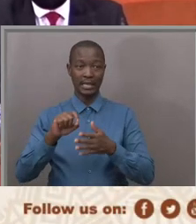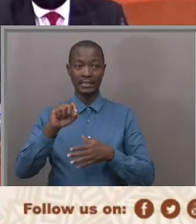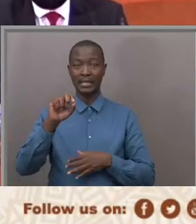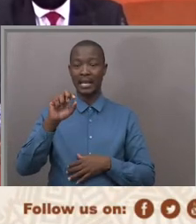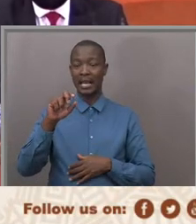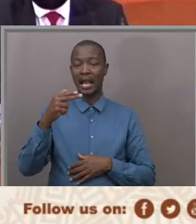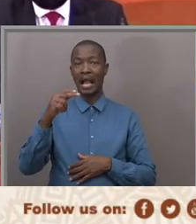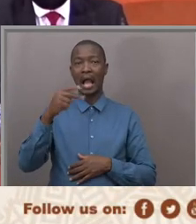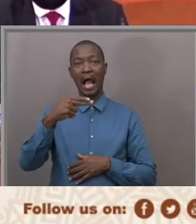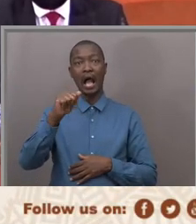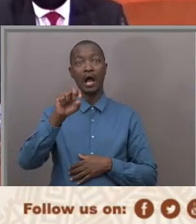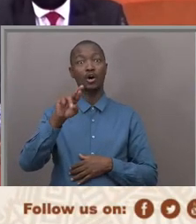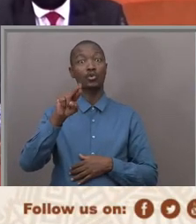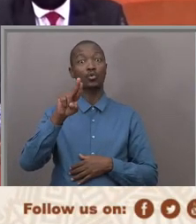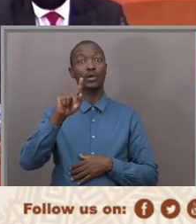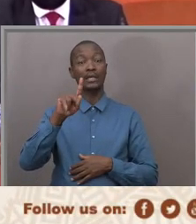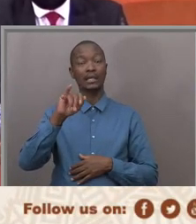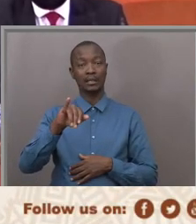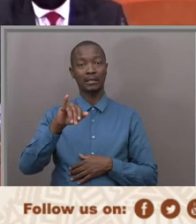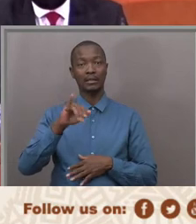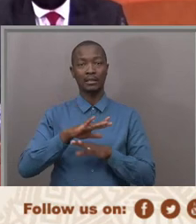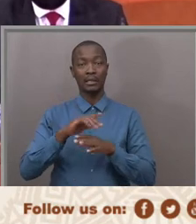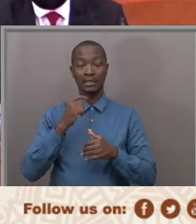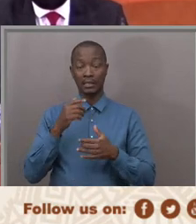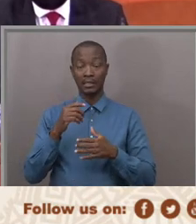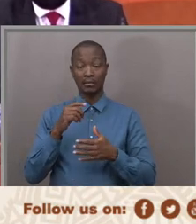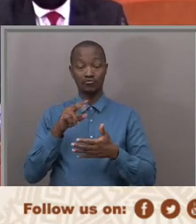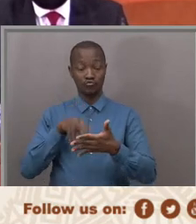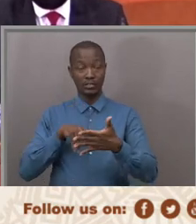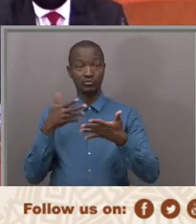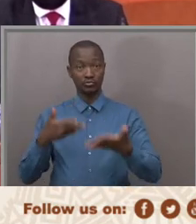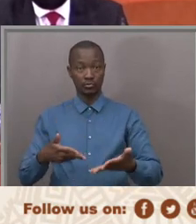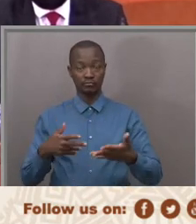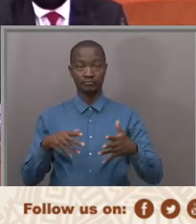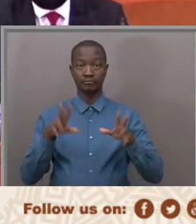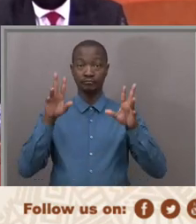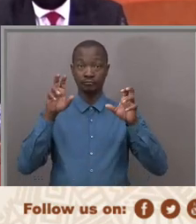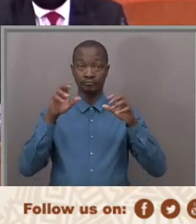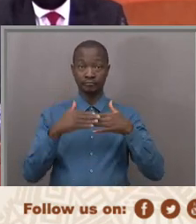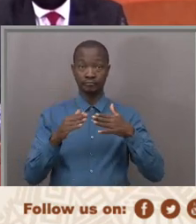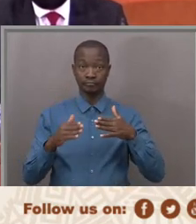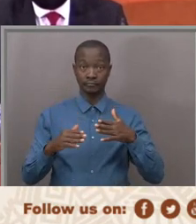Murakami opines as follows. I quote,